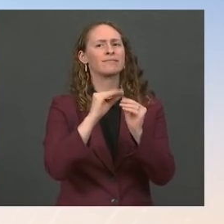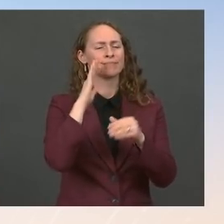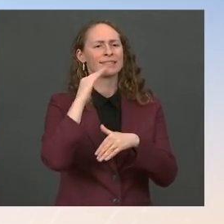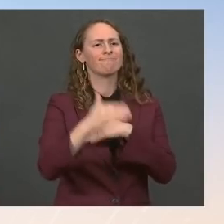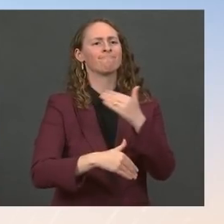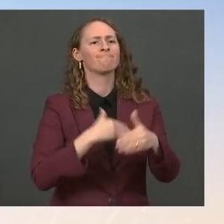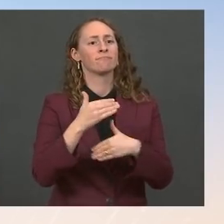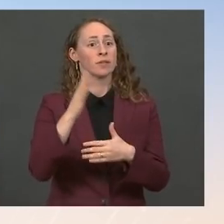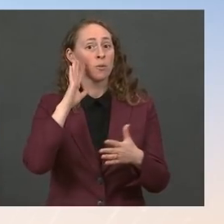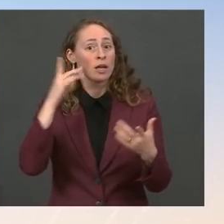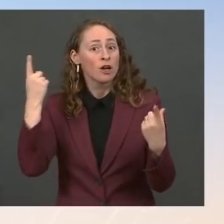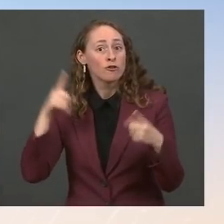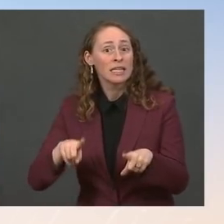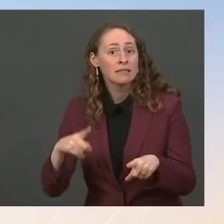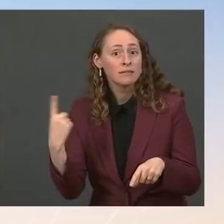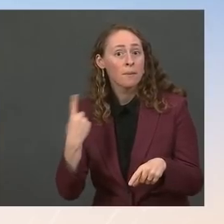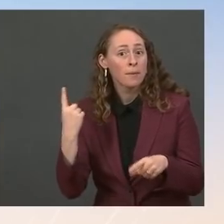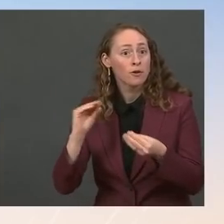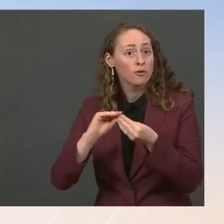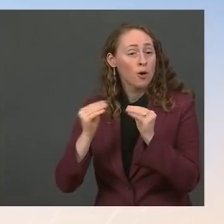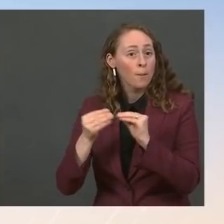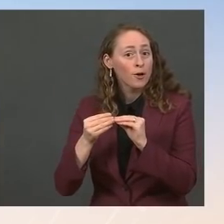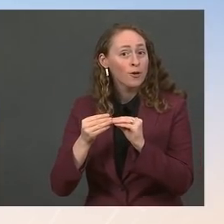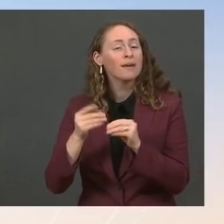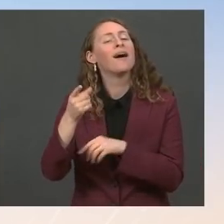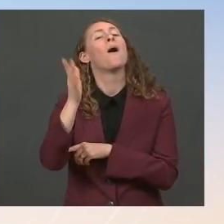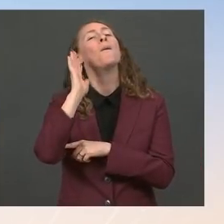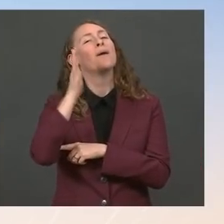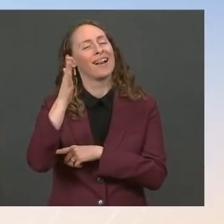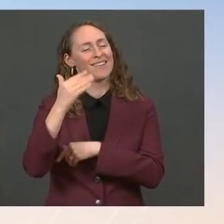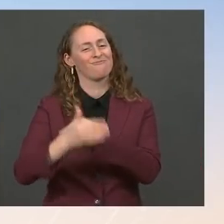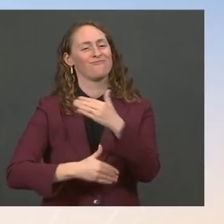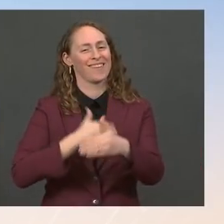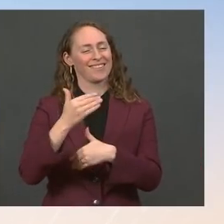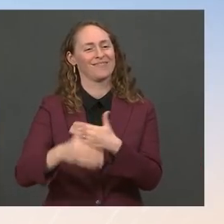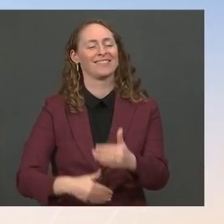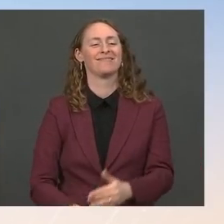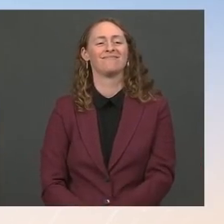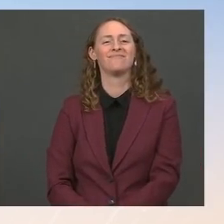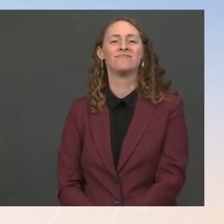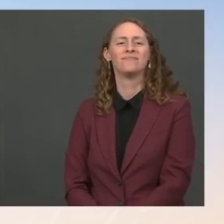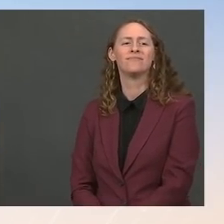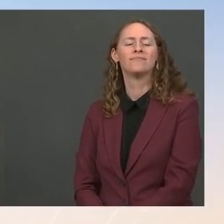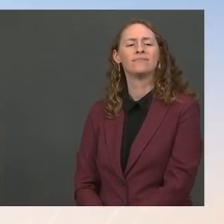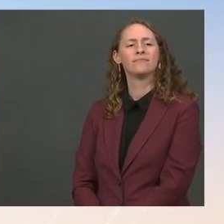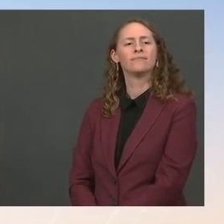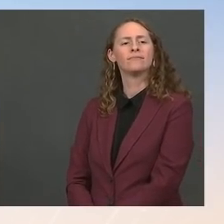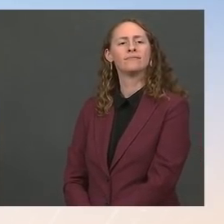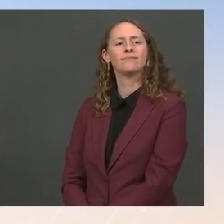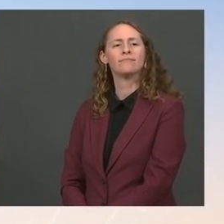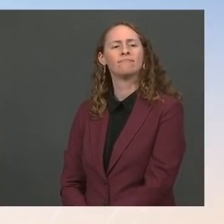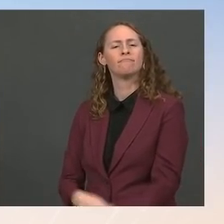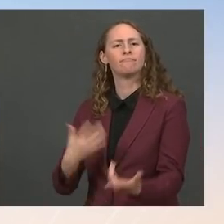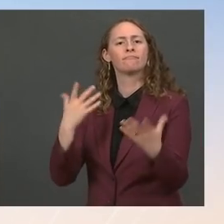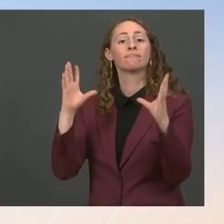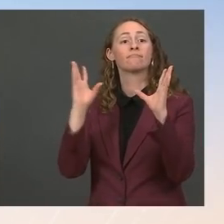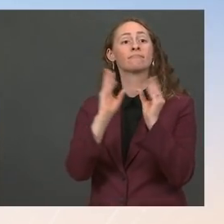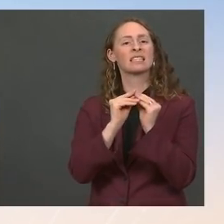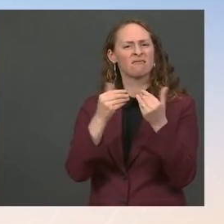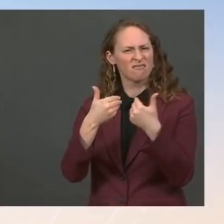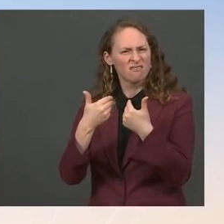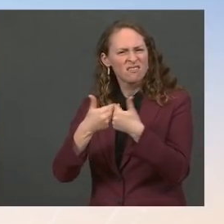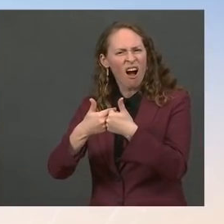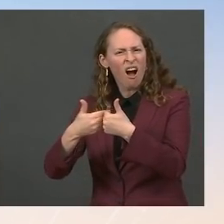on a top line number, or they'll make progress? They'll make progress. Okay. What is the thinking in having these meetings separately? Because he's meeting with a group of